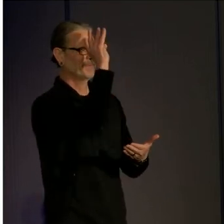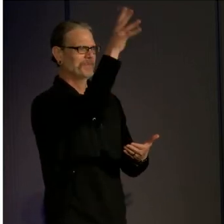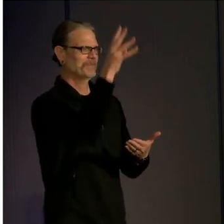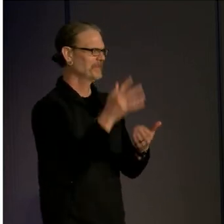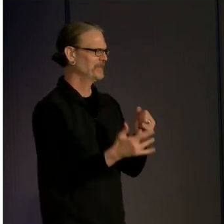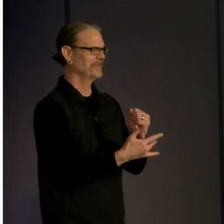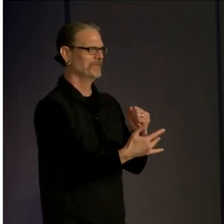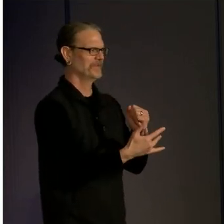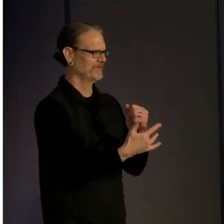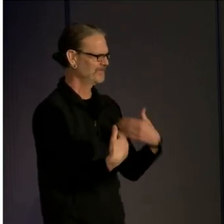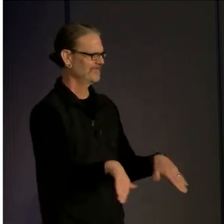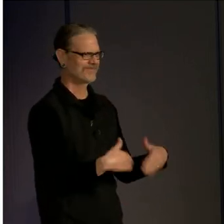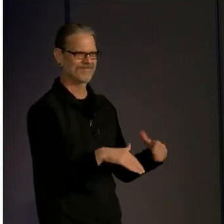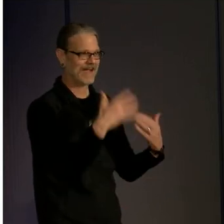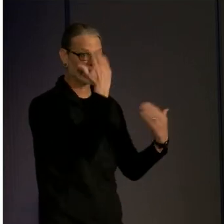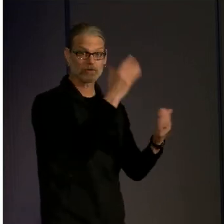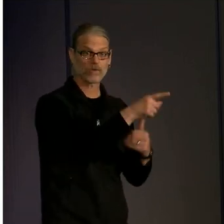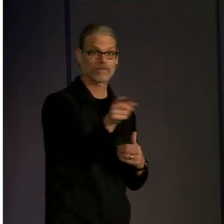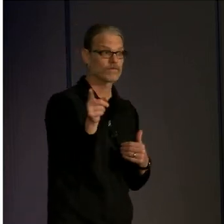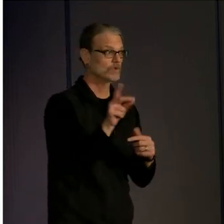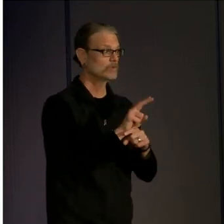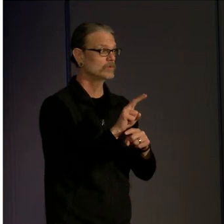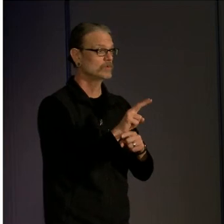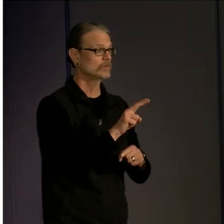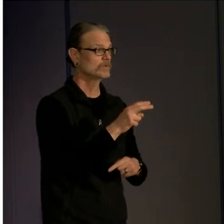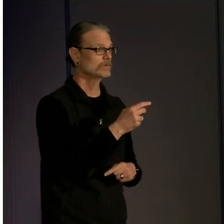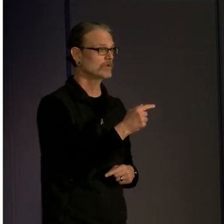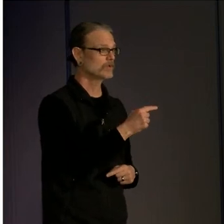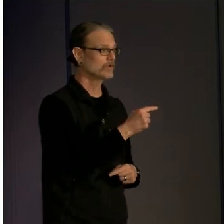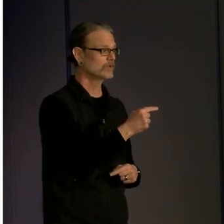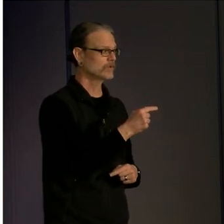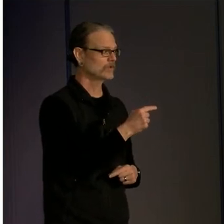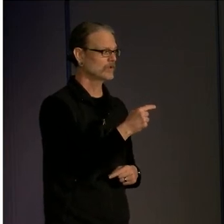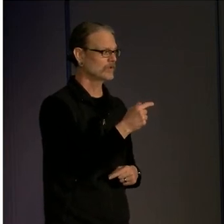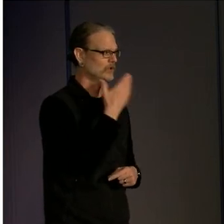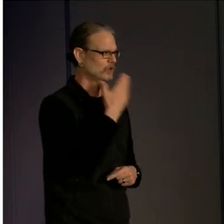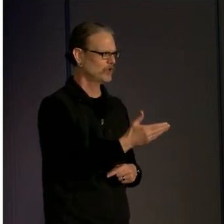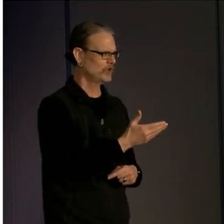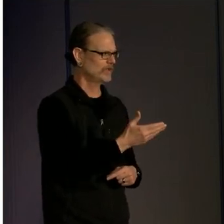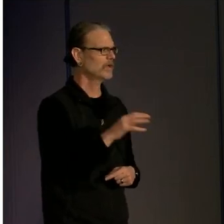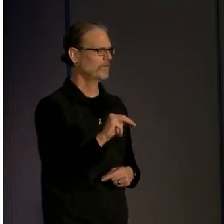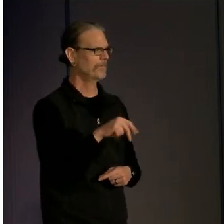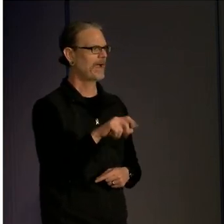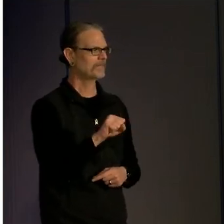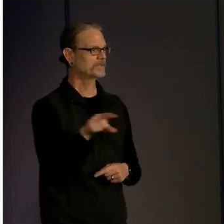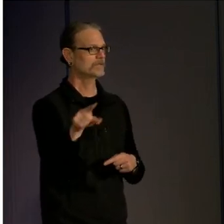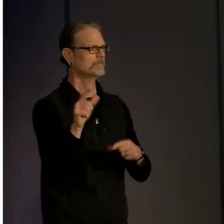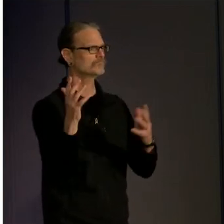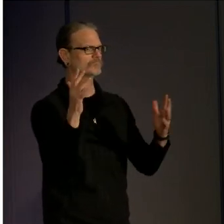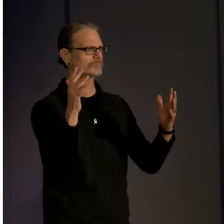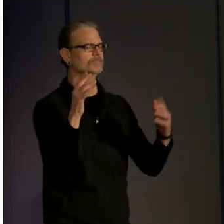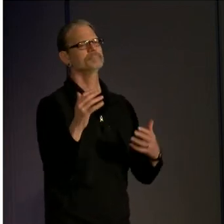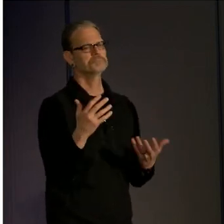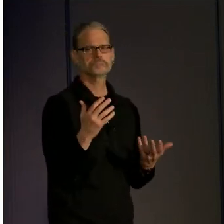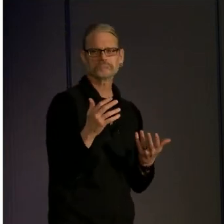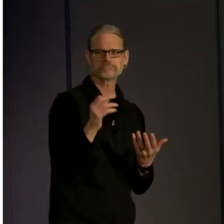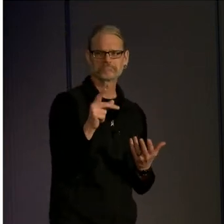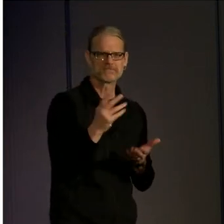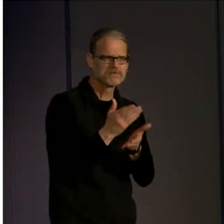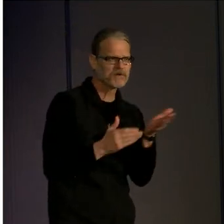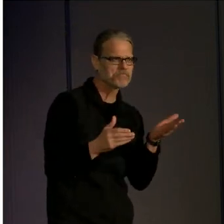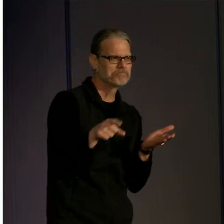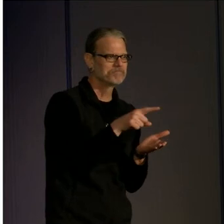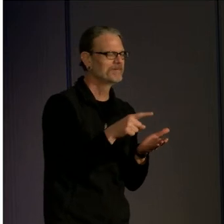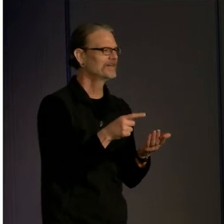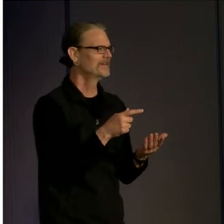sure how many of you folks out there are using the Good Maps. There we go. So that's like,